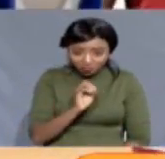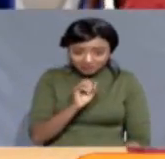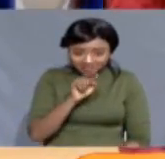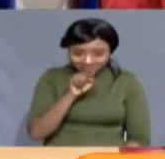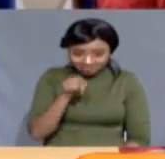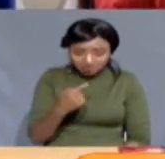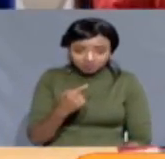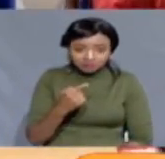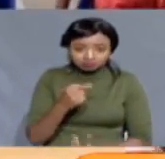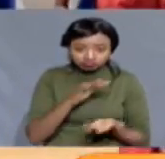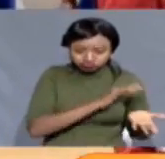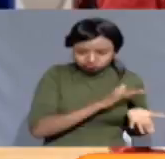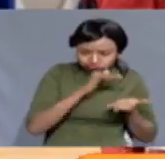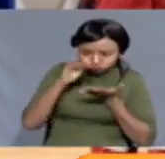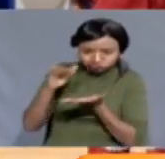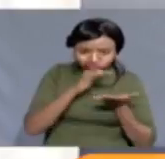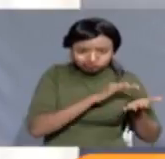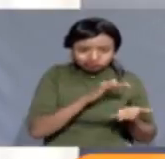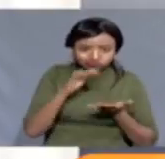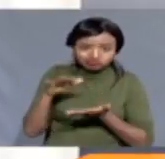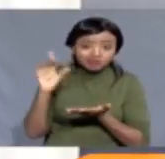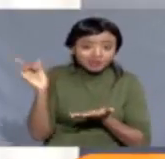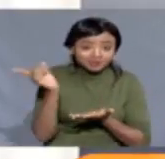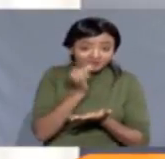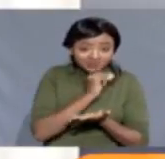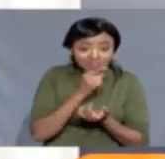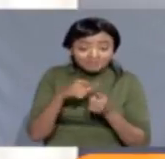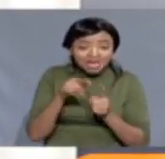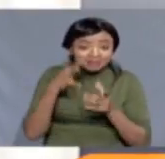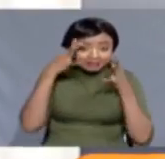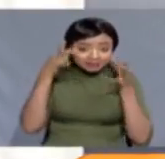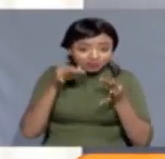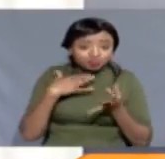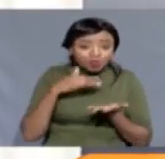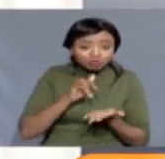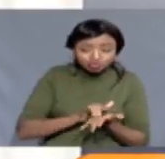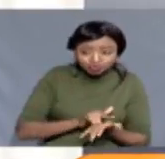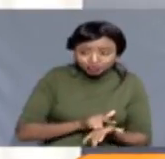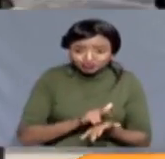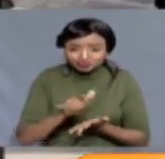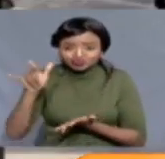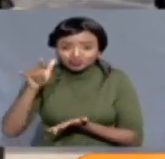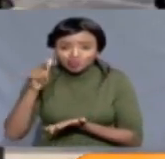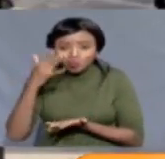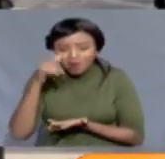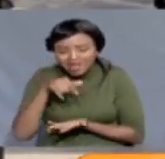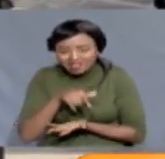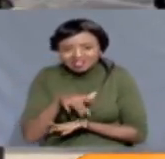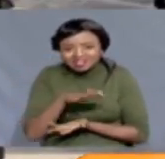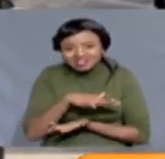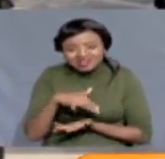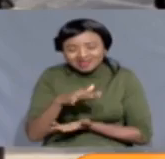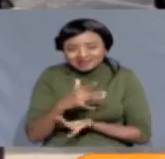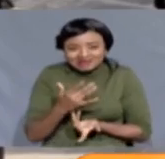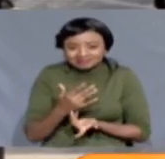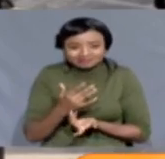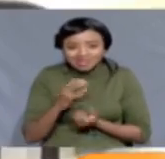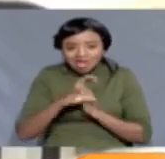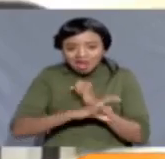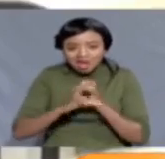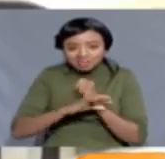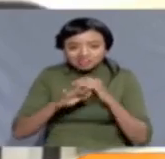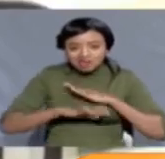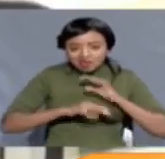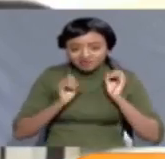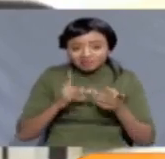Lokichar oil fields, where it's being stored. The decision to export the crude, apart from lack of a local refinery, is also expected to test the